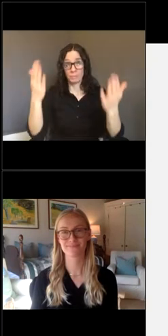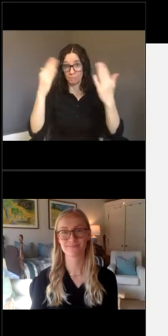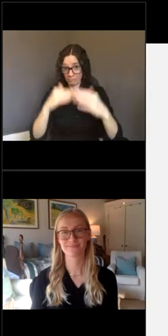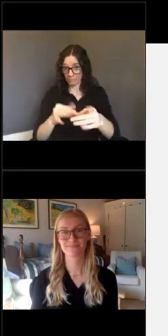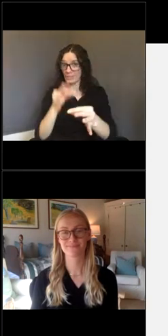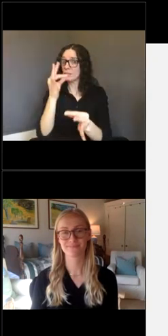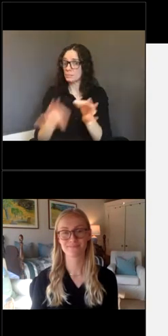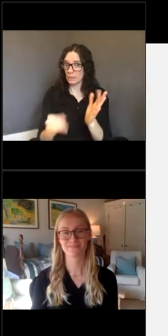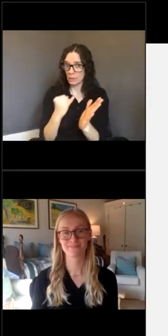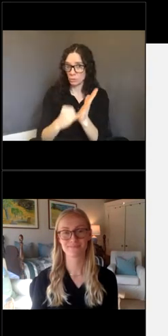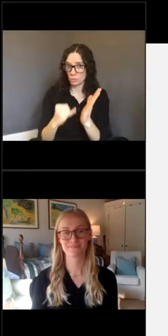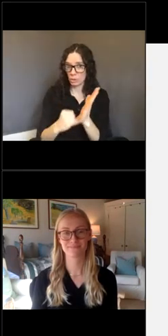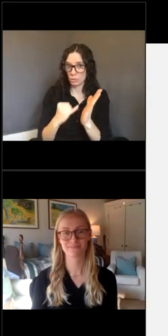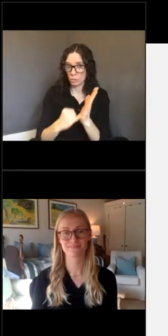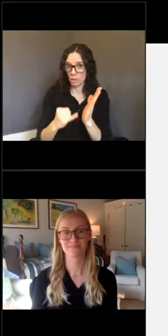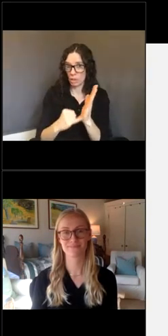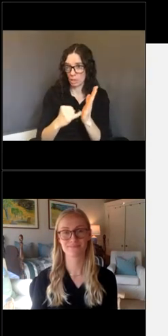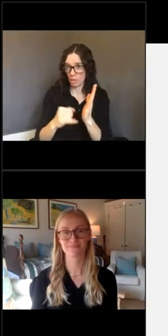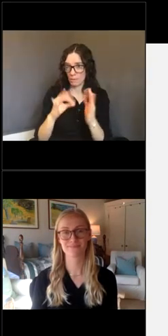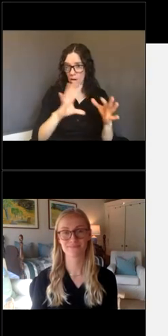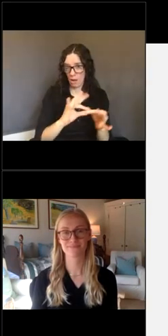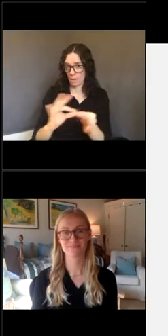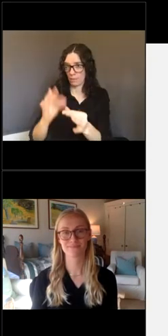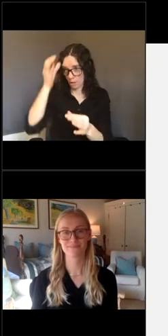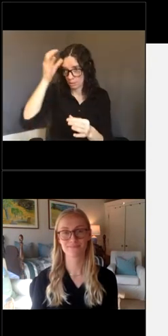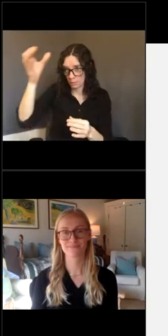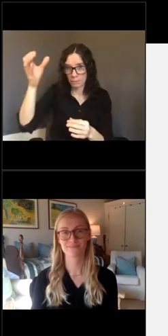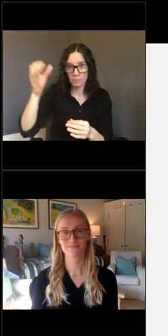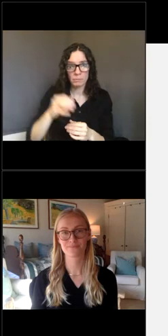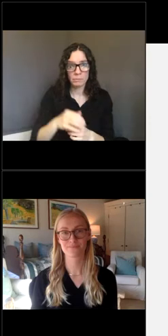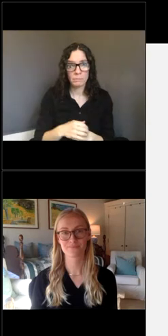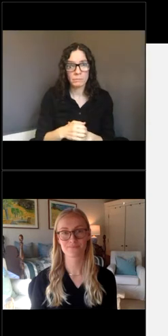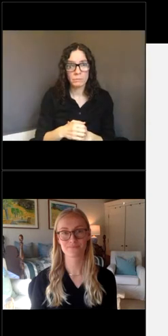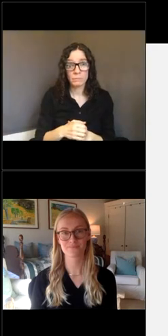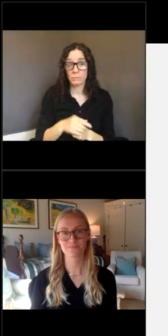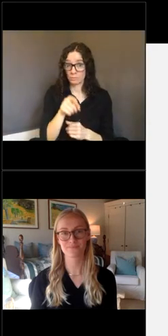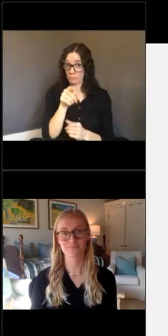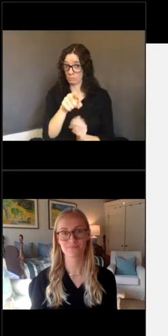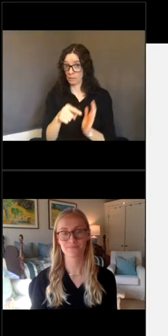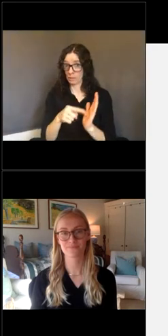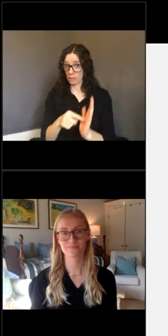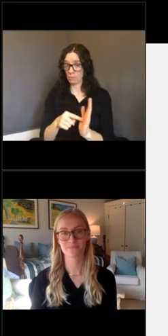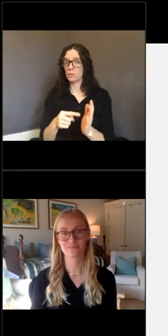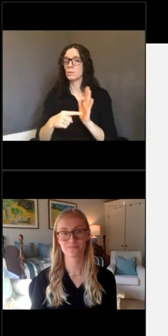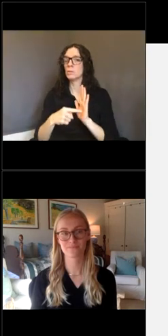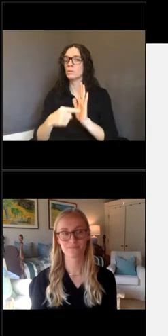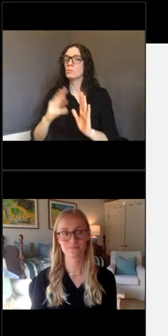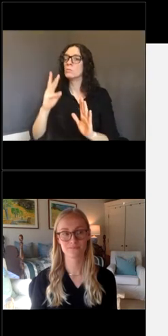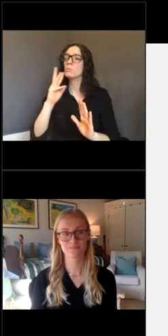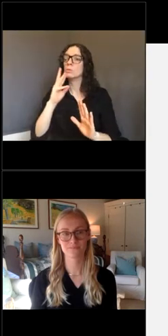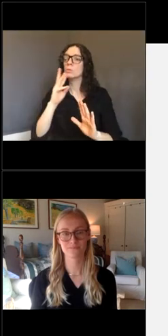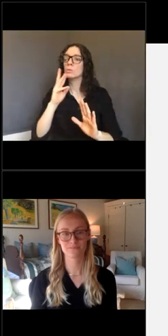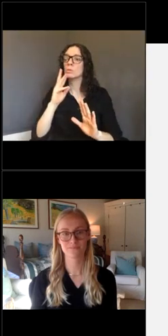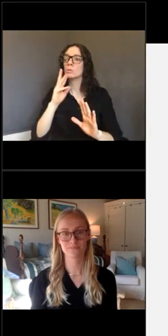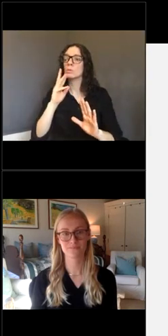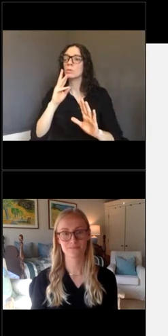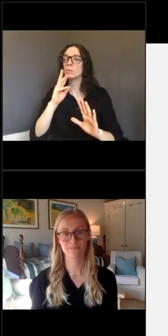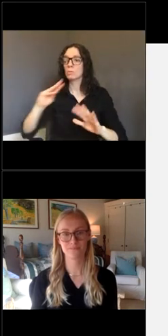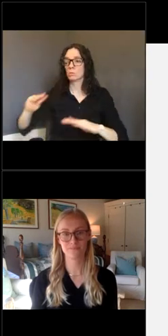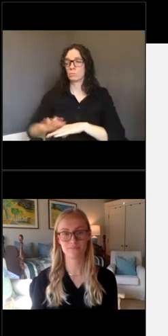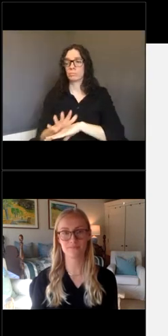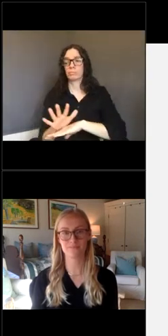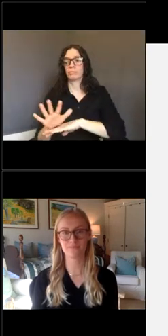of connectivity. It's showing, in this case, currents, and then a gyre in the center